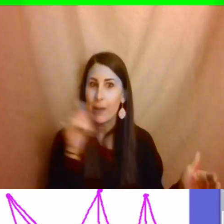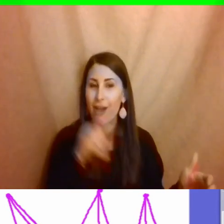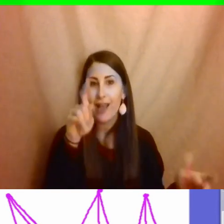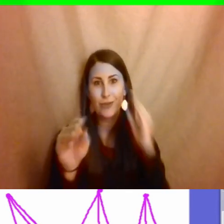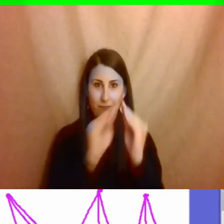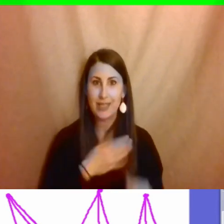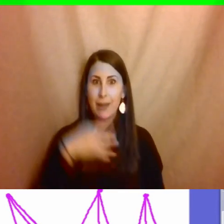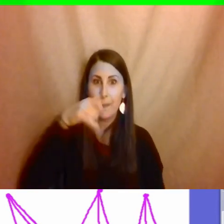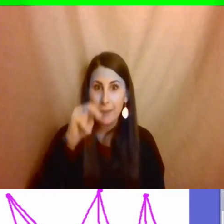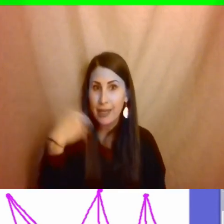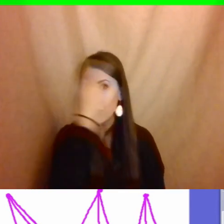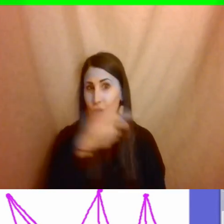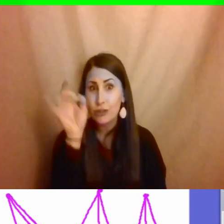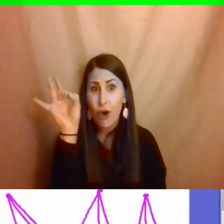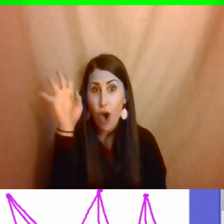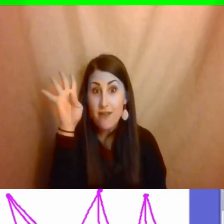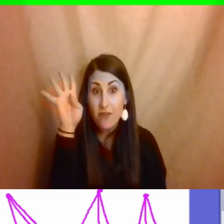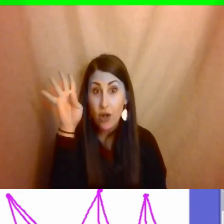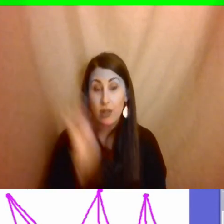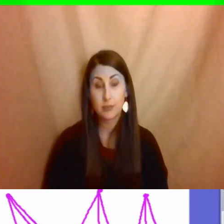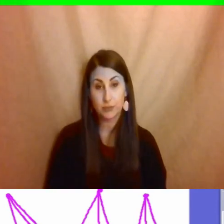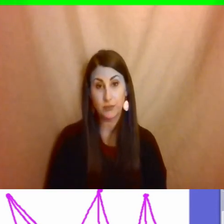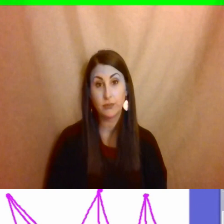because it looks horrible.